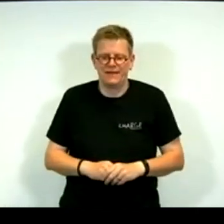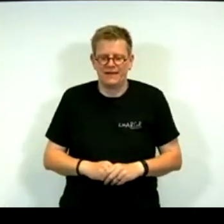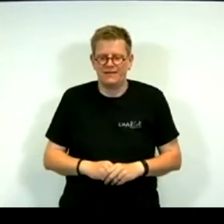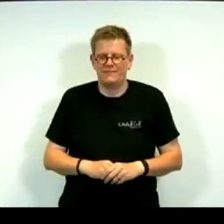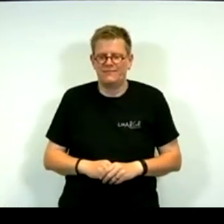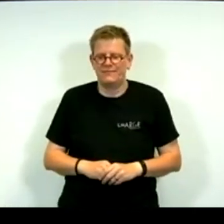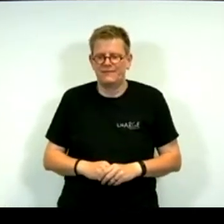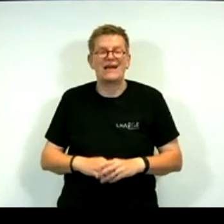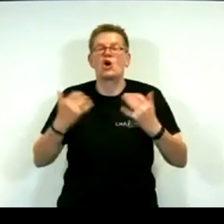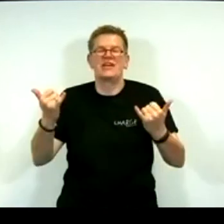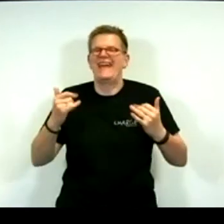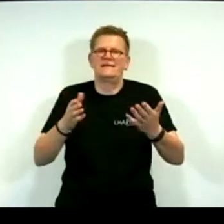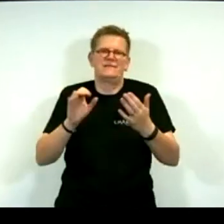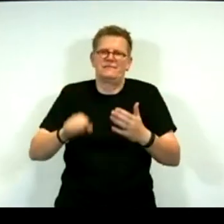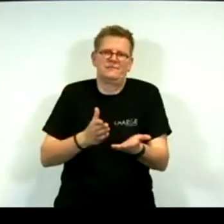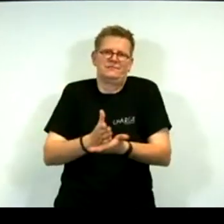bedtime.